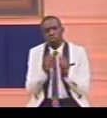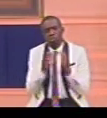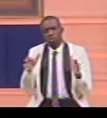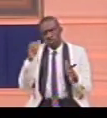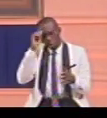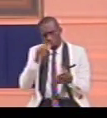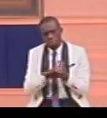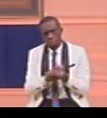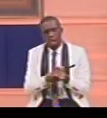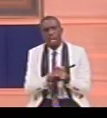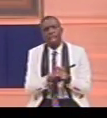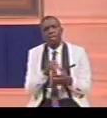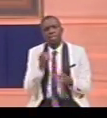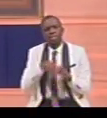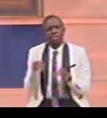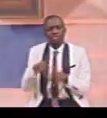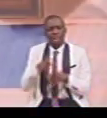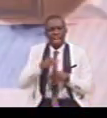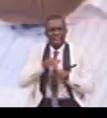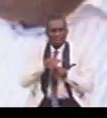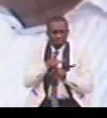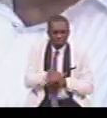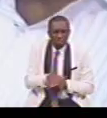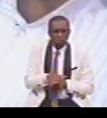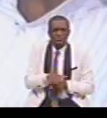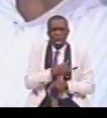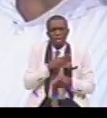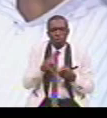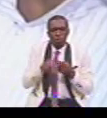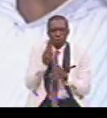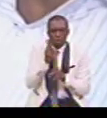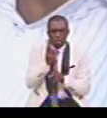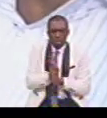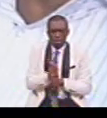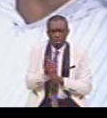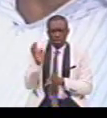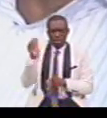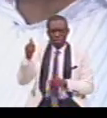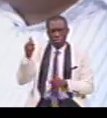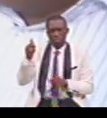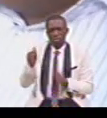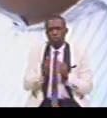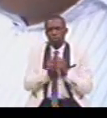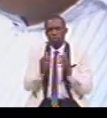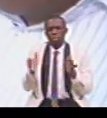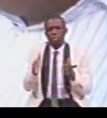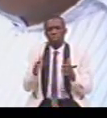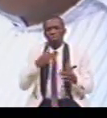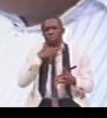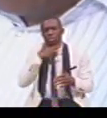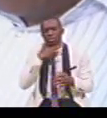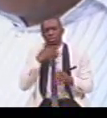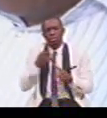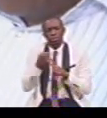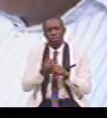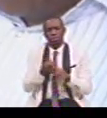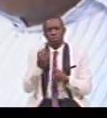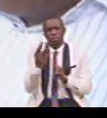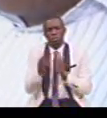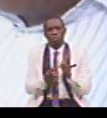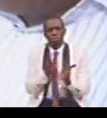himself tell me or spotted from the world to keep himself on spotage